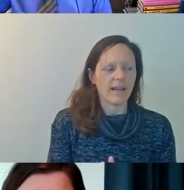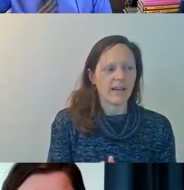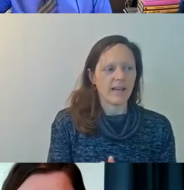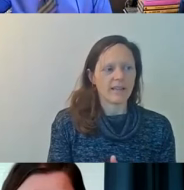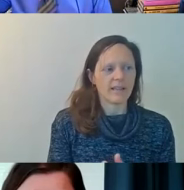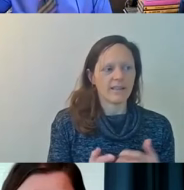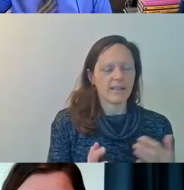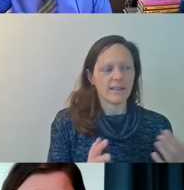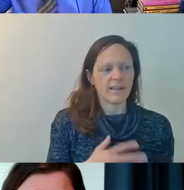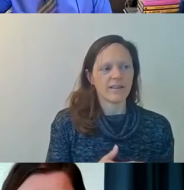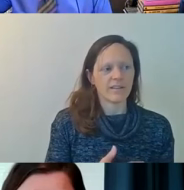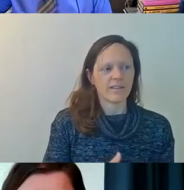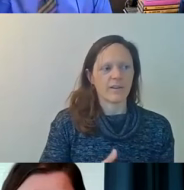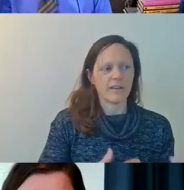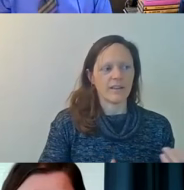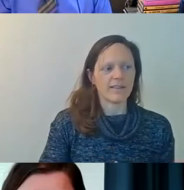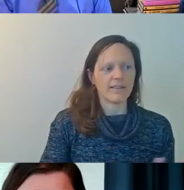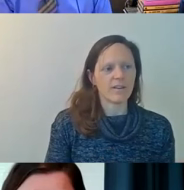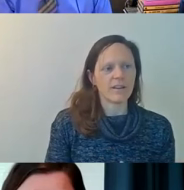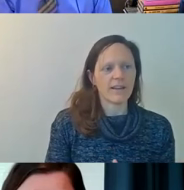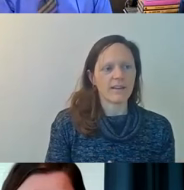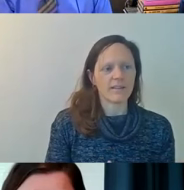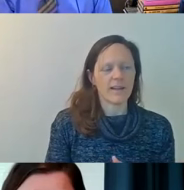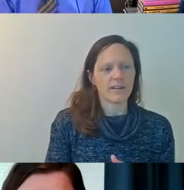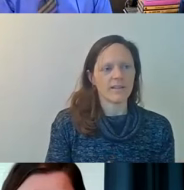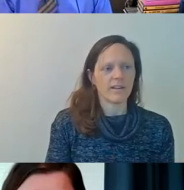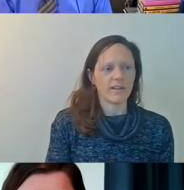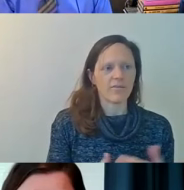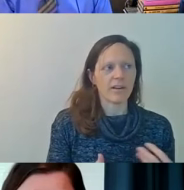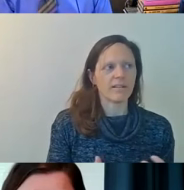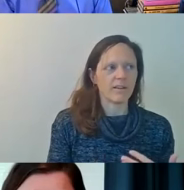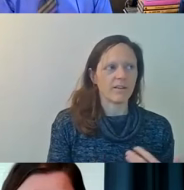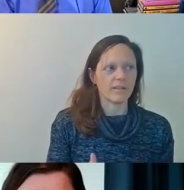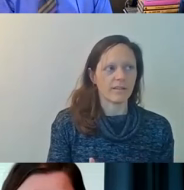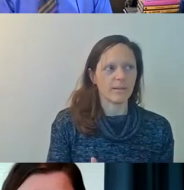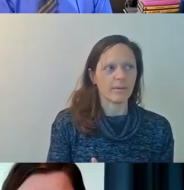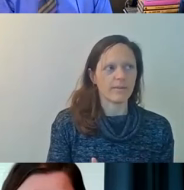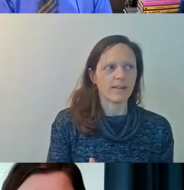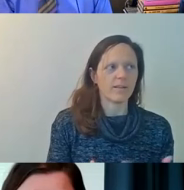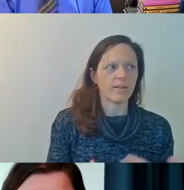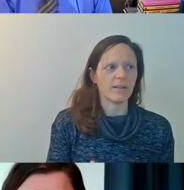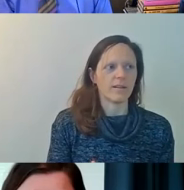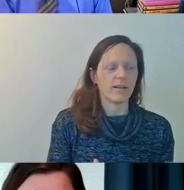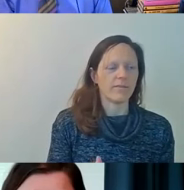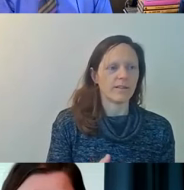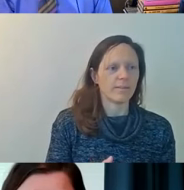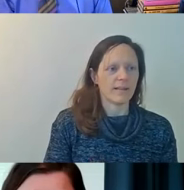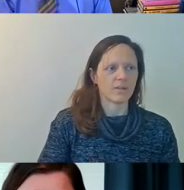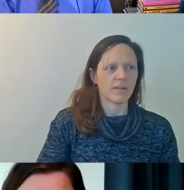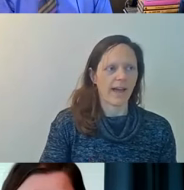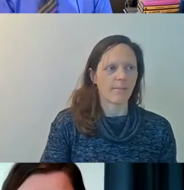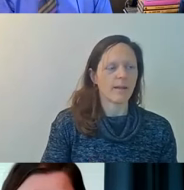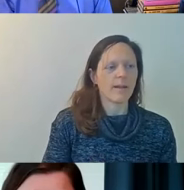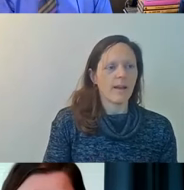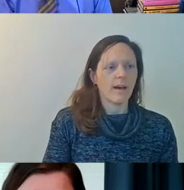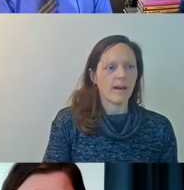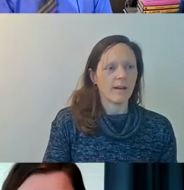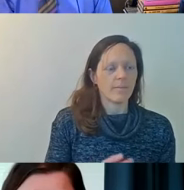at adults earning less than $30,000 a year, that falls to under 60%. So you see a very substantial